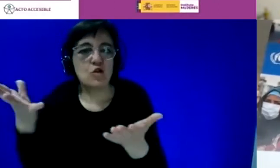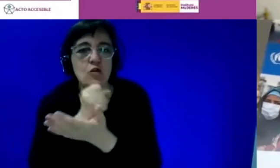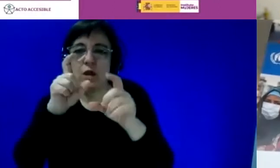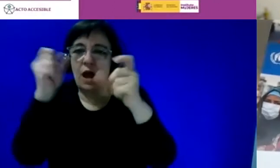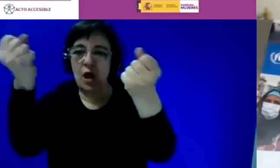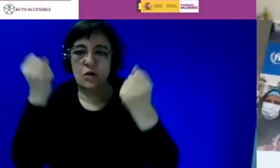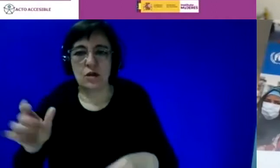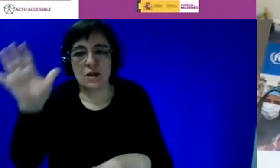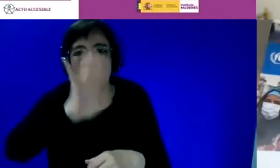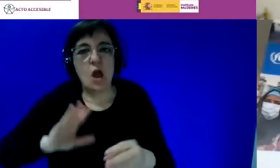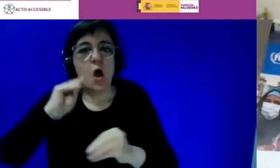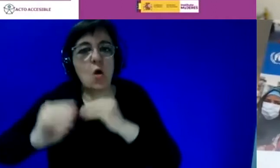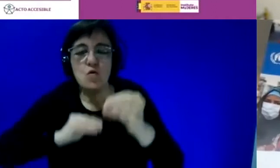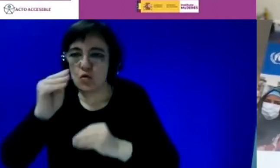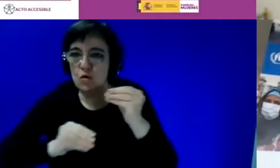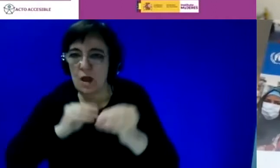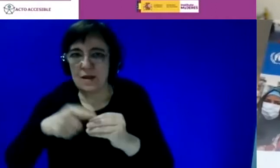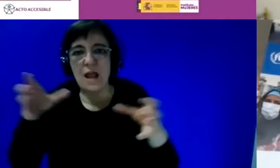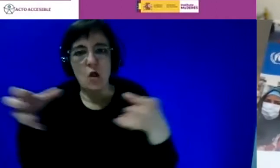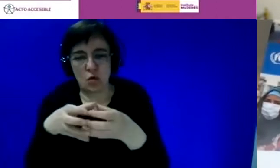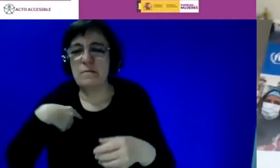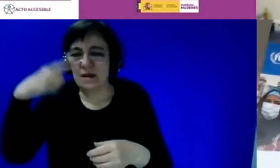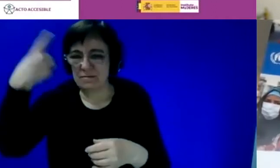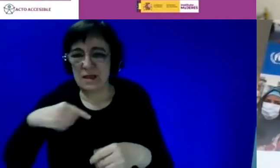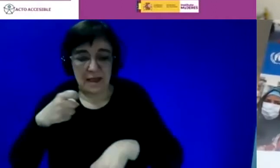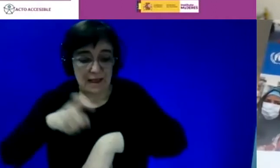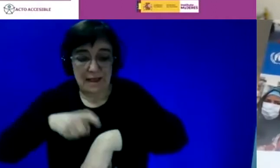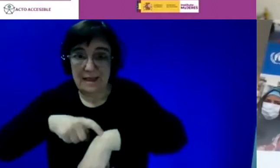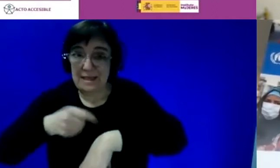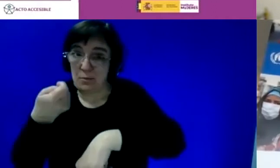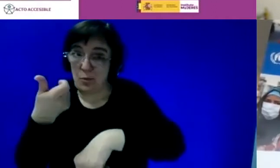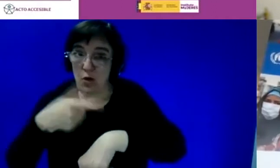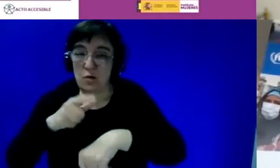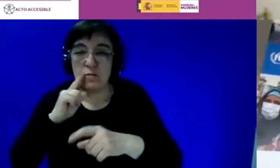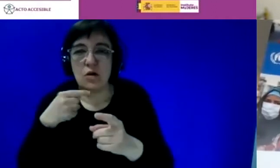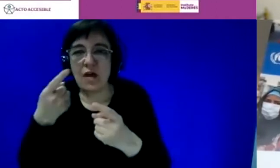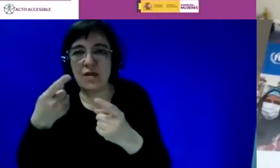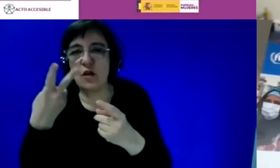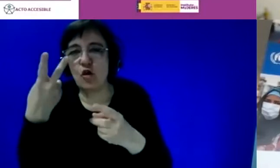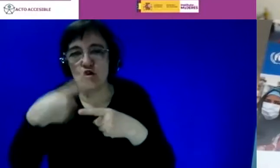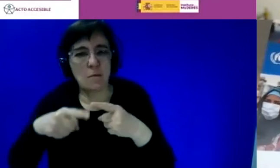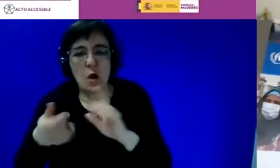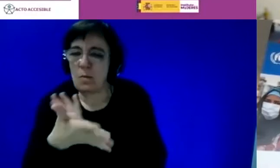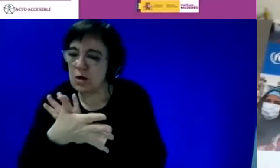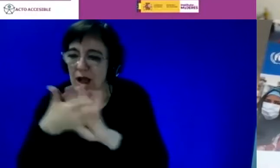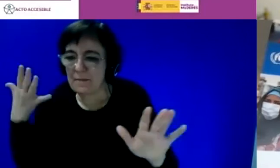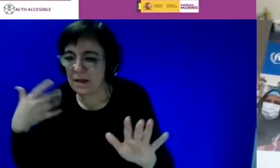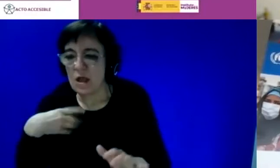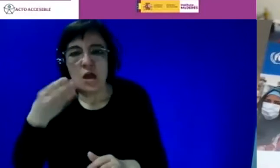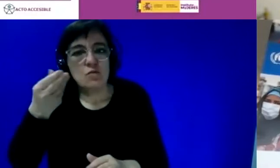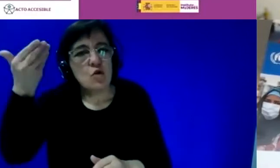I know I'm running out of time, so I'm just going to make a couple of very quick points. One is how critical it is to have the voice of people with